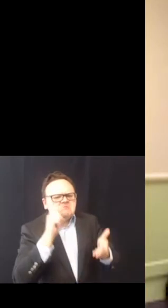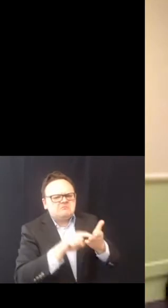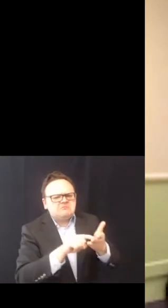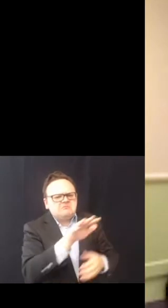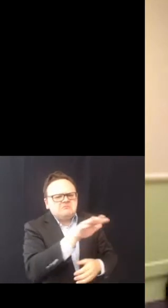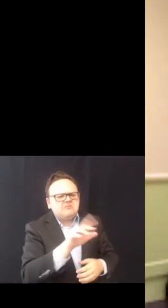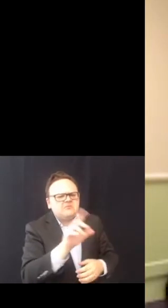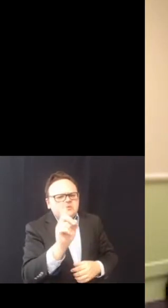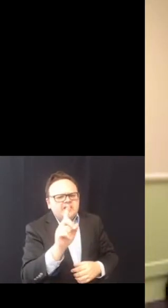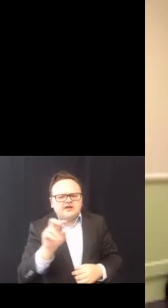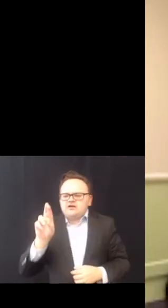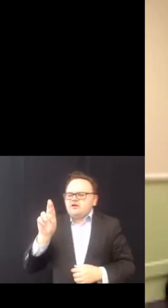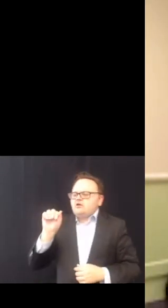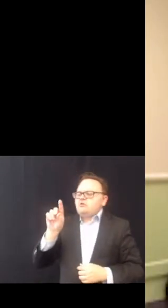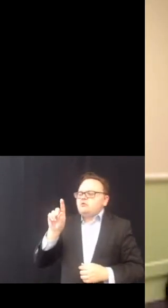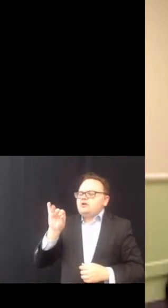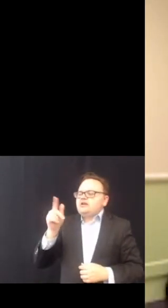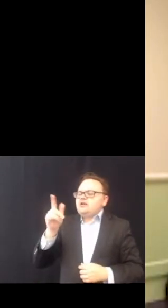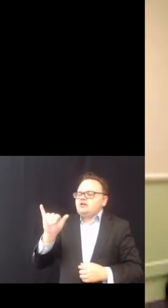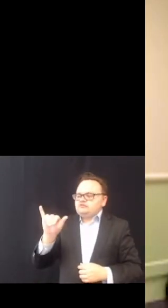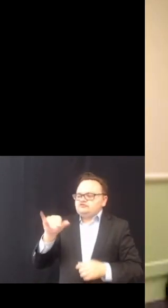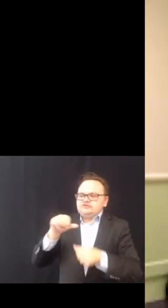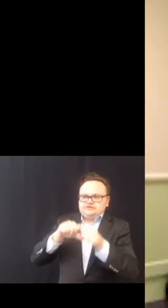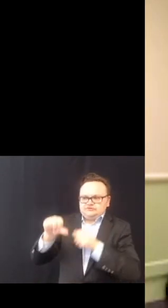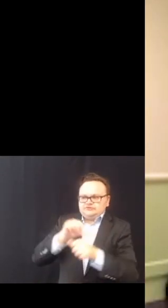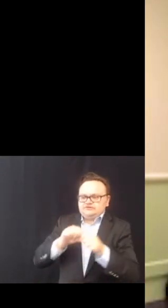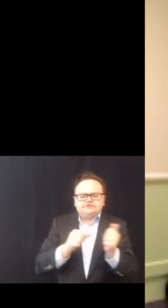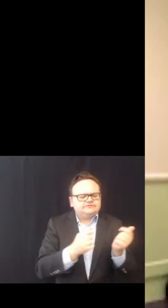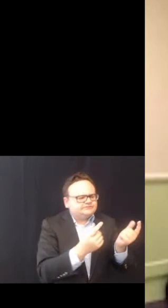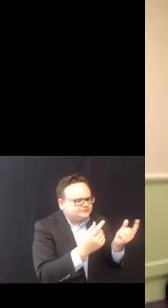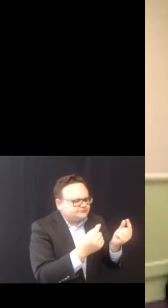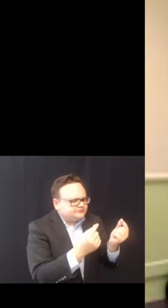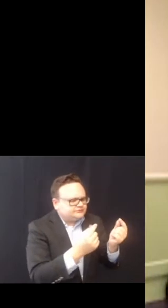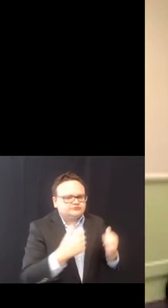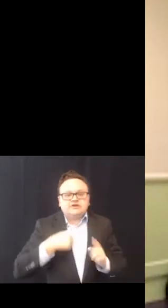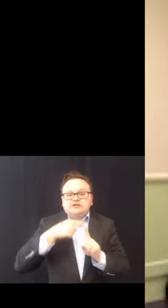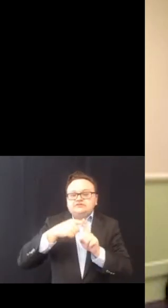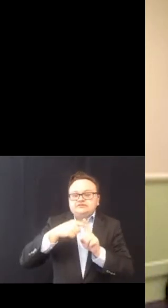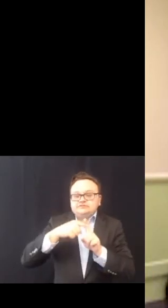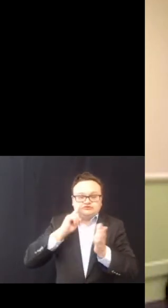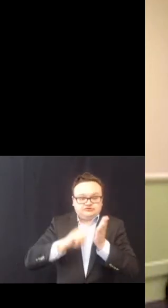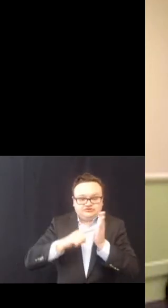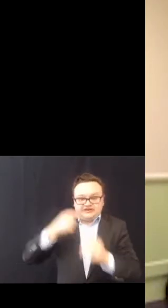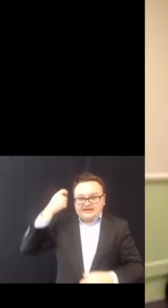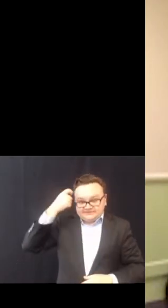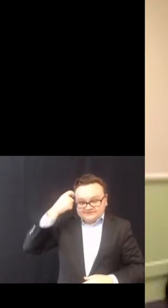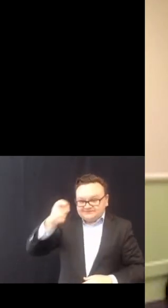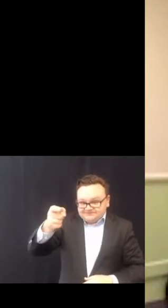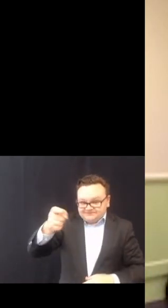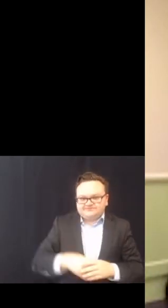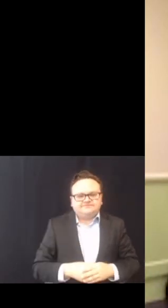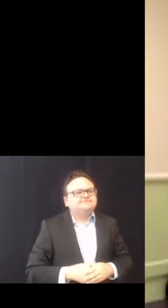what are we doing here? What are you doing here? I'm doing the taking people's temperature. Nice, you work here and you're a temperature taker. Mm-hmm.